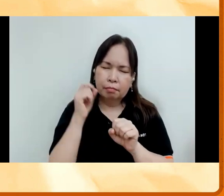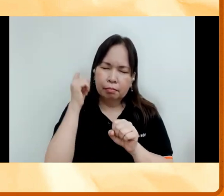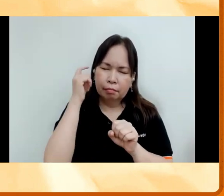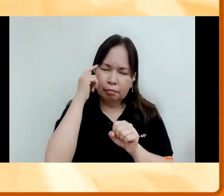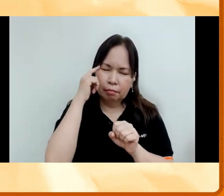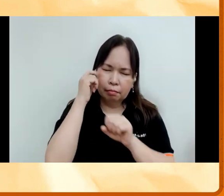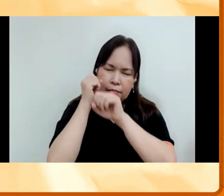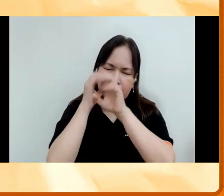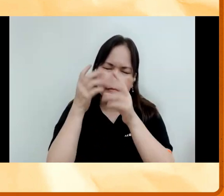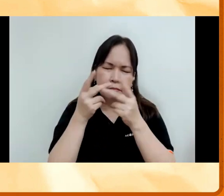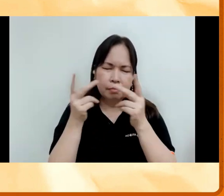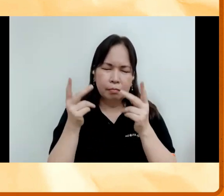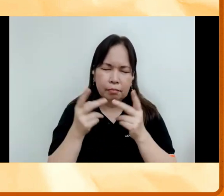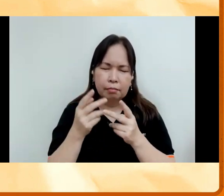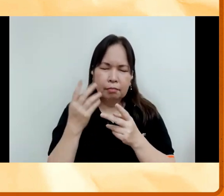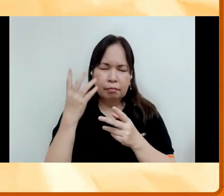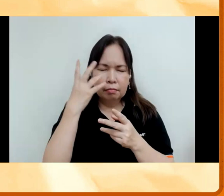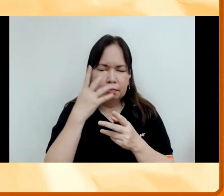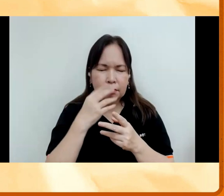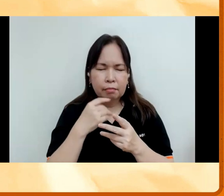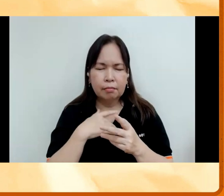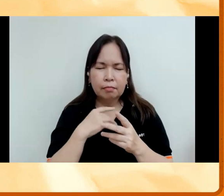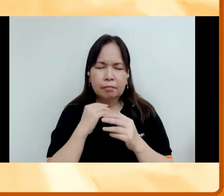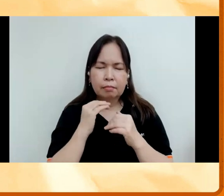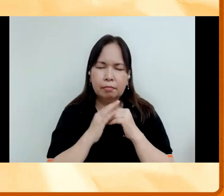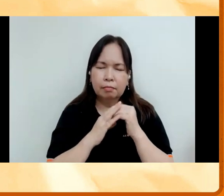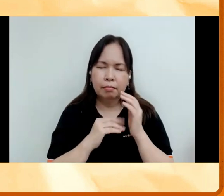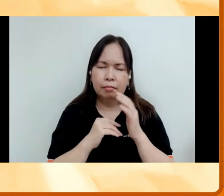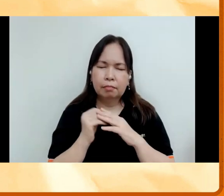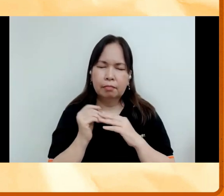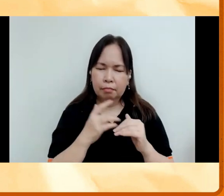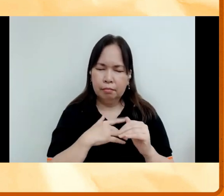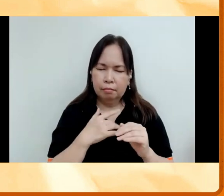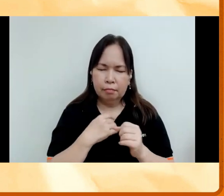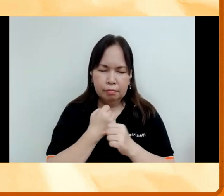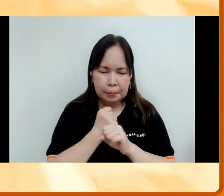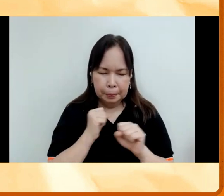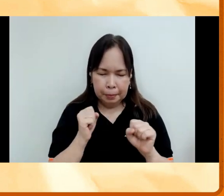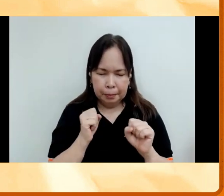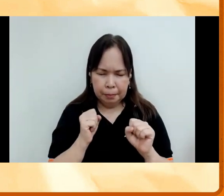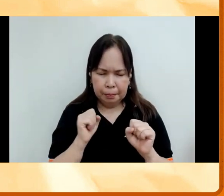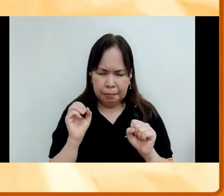a place that makes you feel safe. There is no right or wrong.